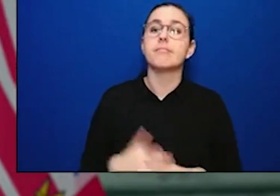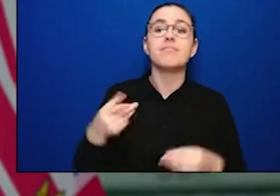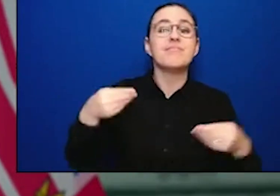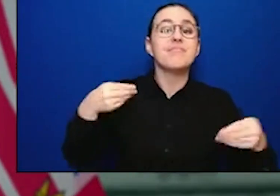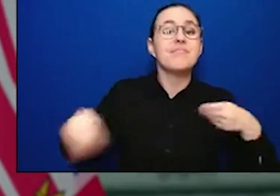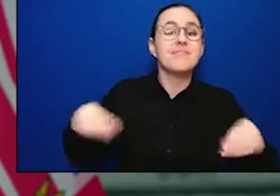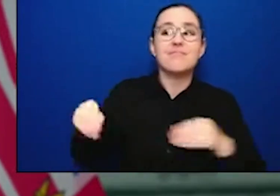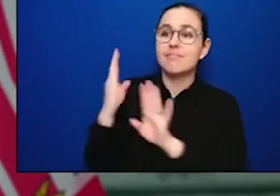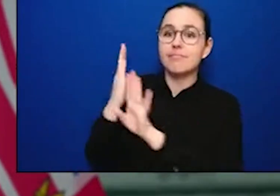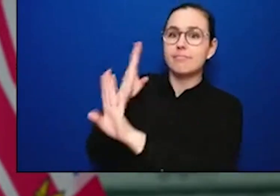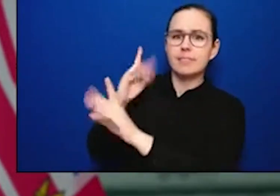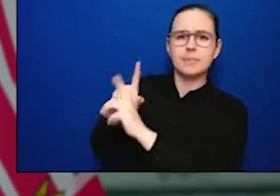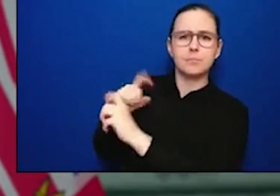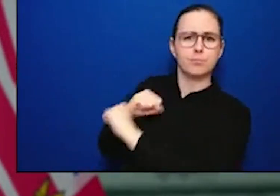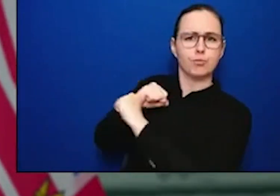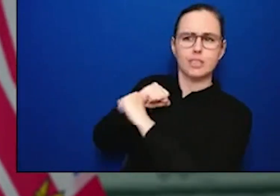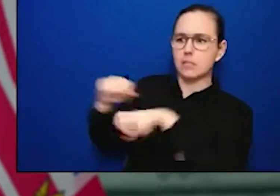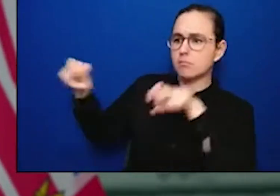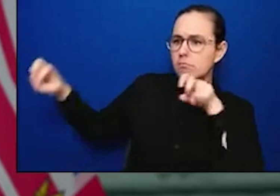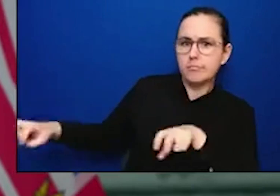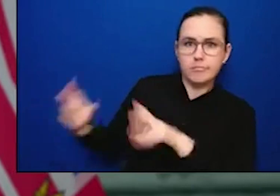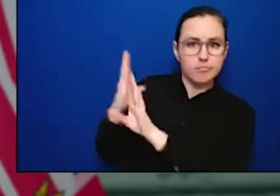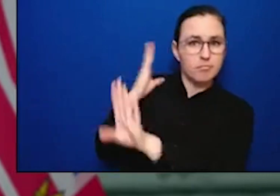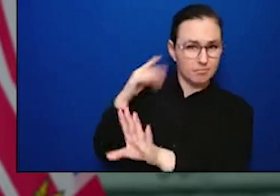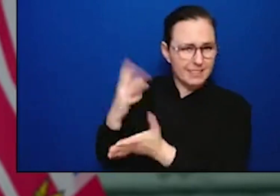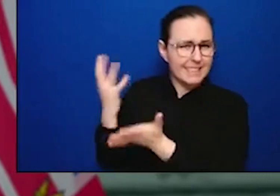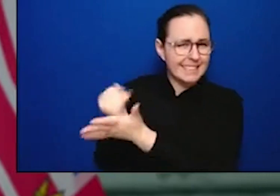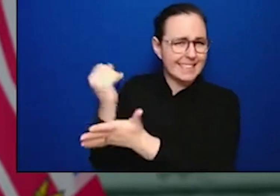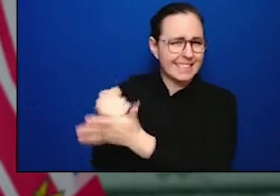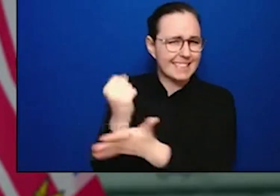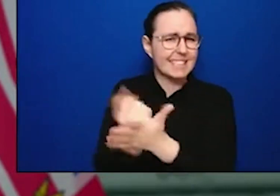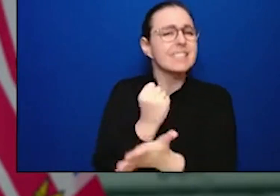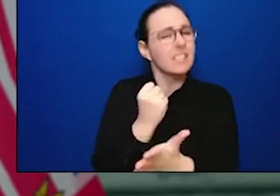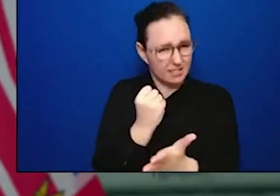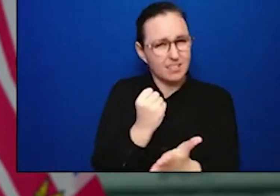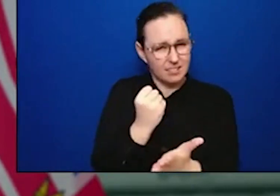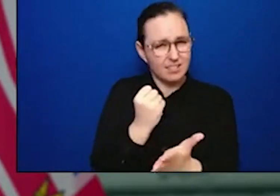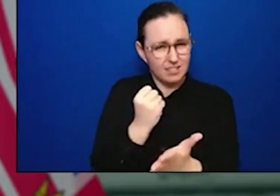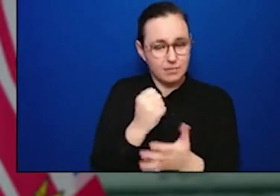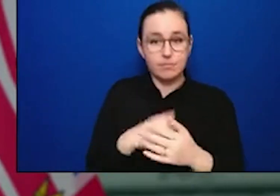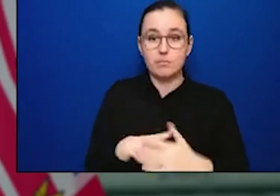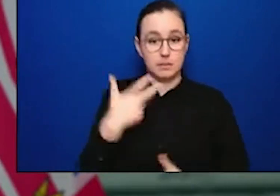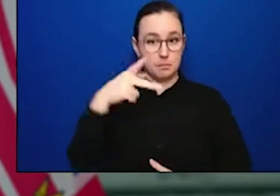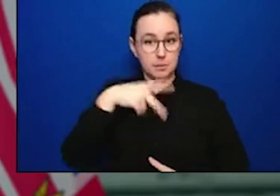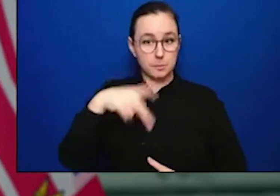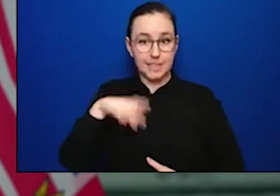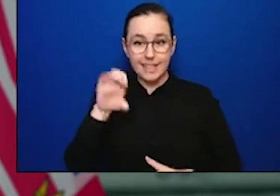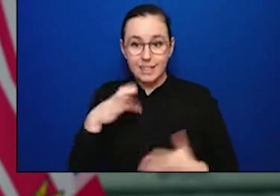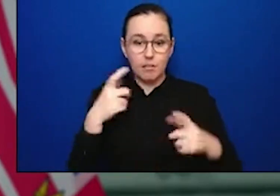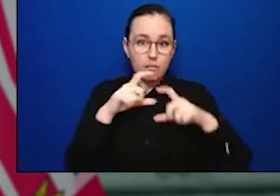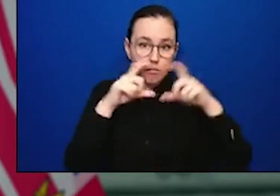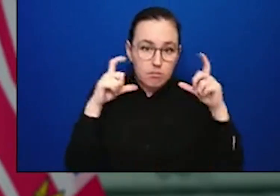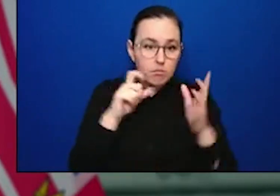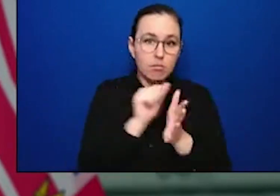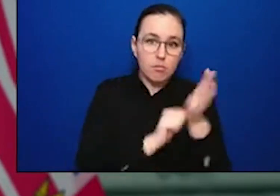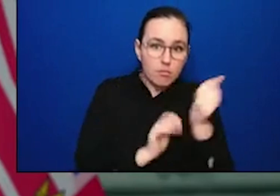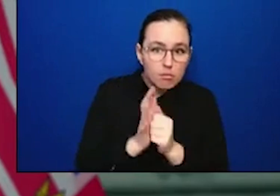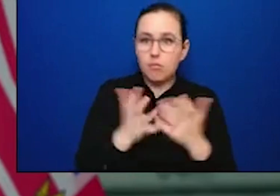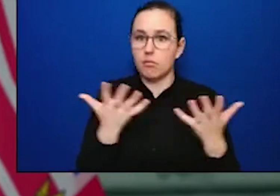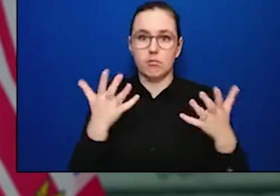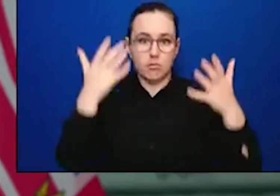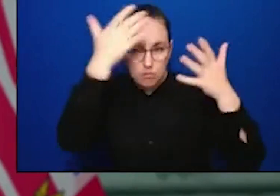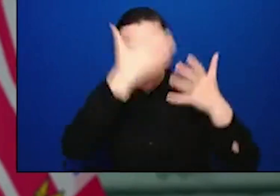three-layer masks and having the ability to do things like washing your hands regularly. And, of course,